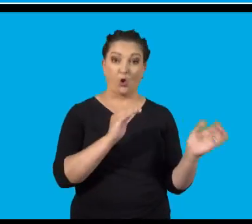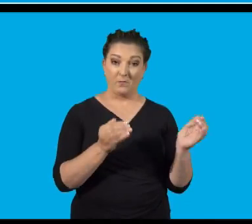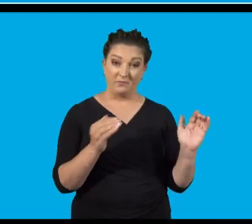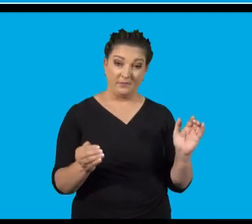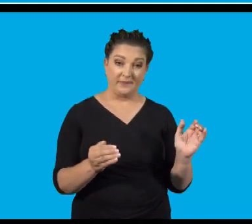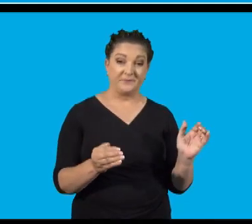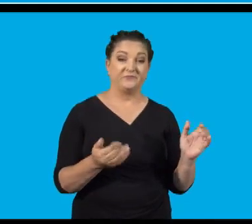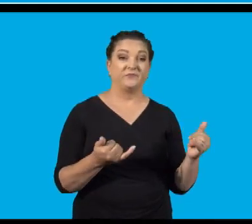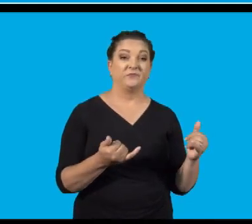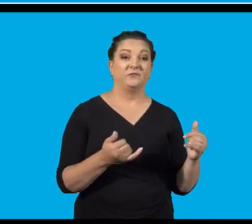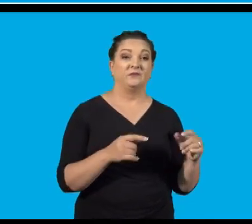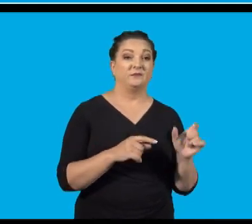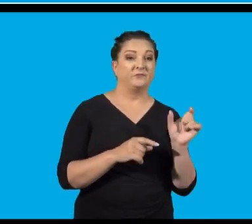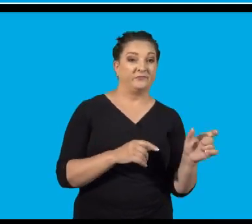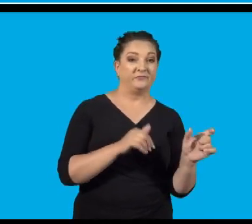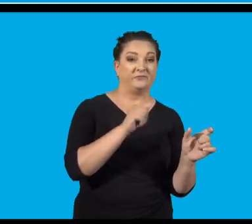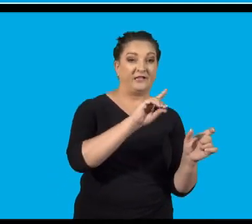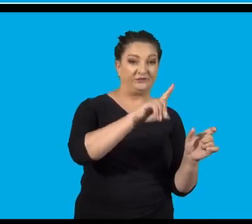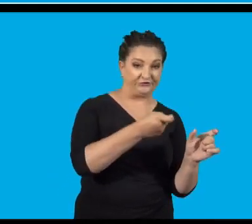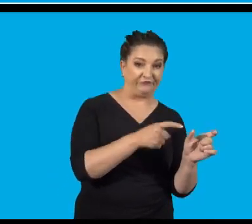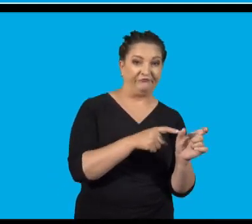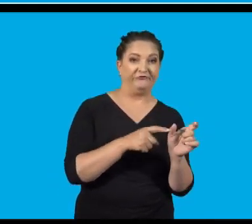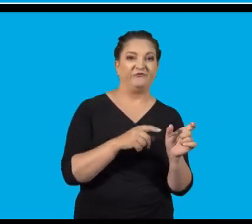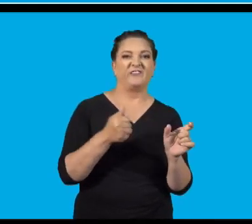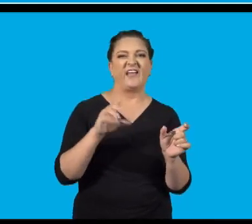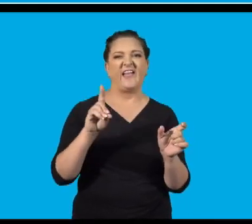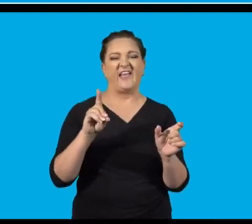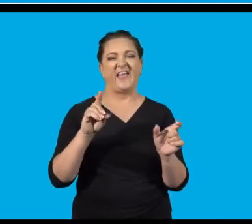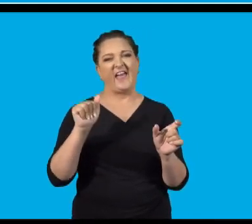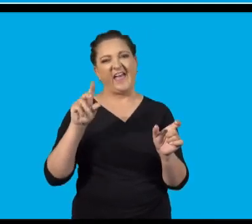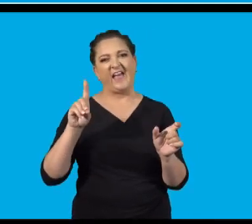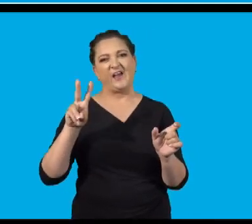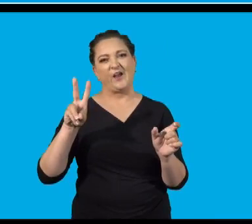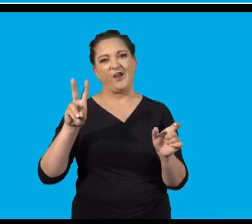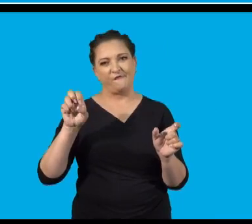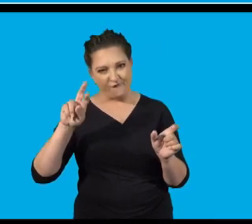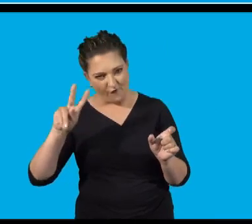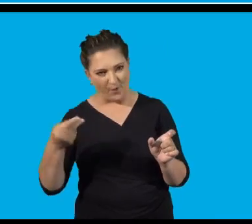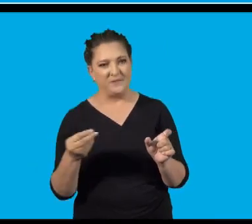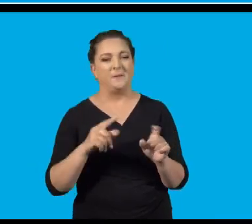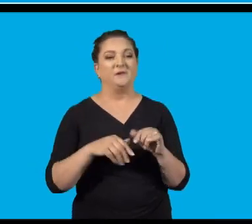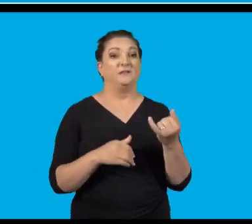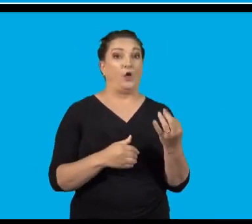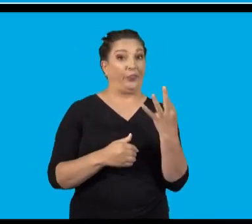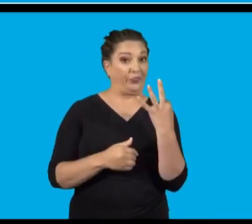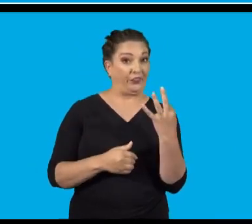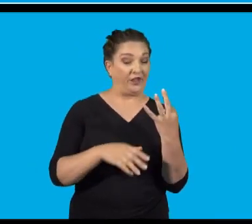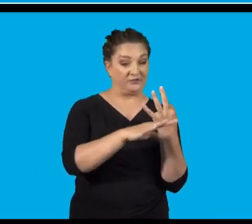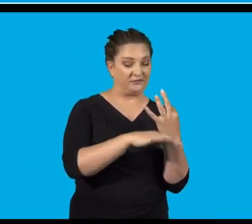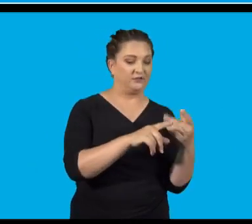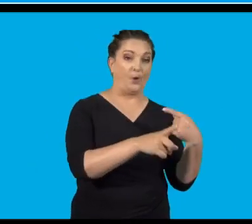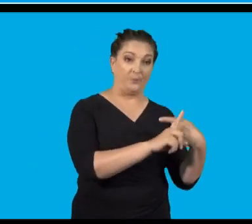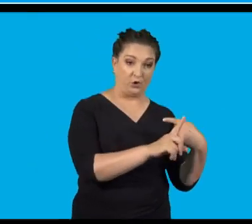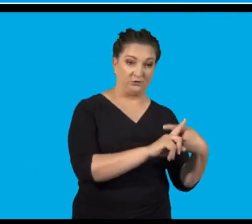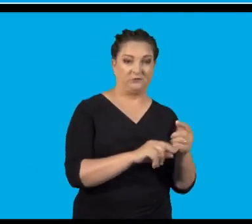at the comparison and contrasting of adjectives as well as adverbs. And remember, there were 3 areas that we focused on,